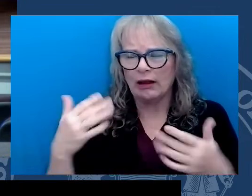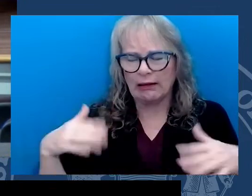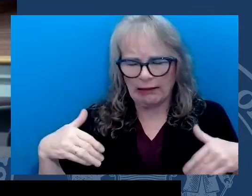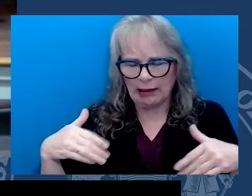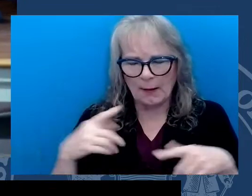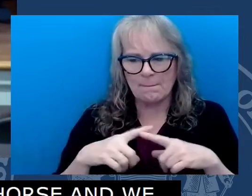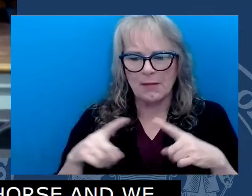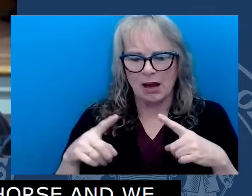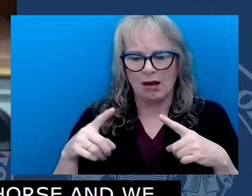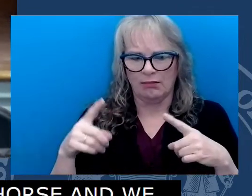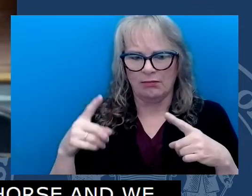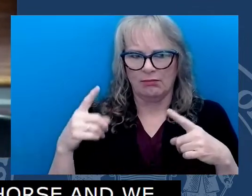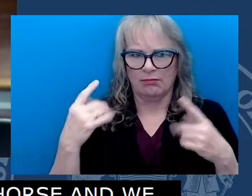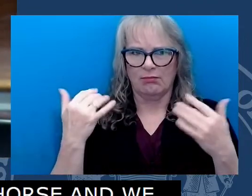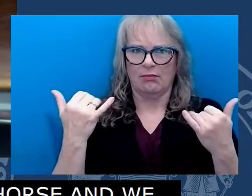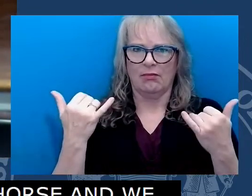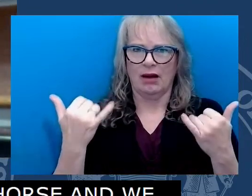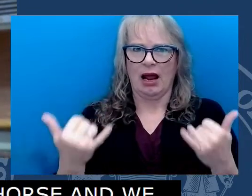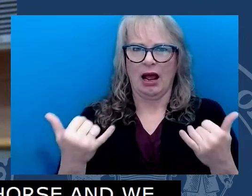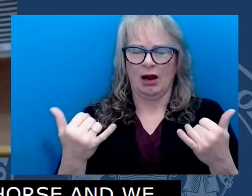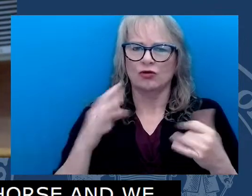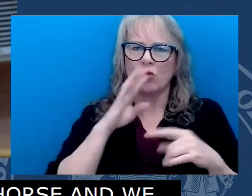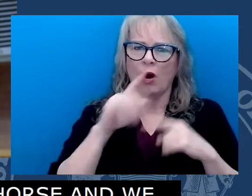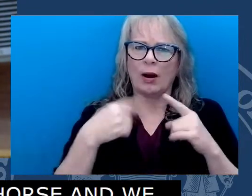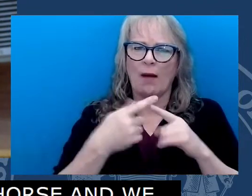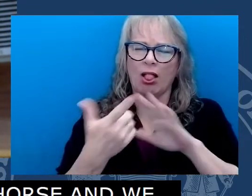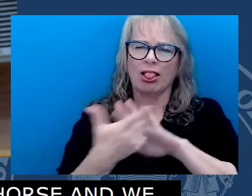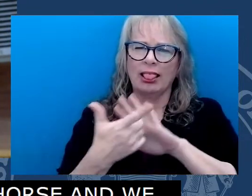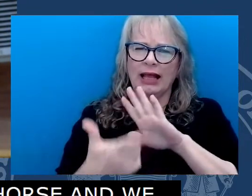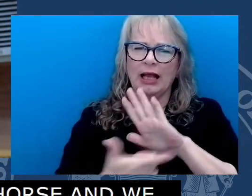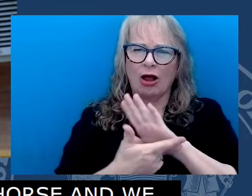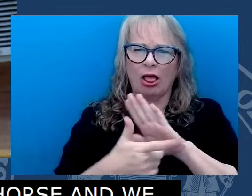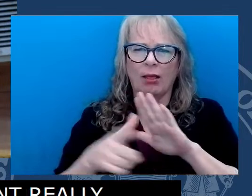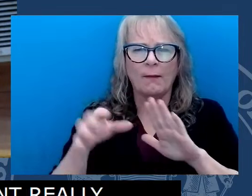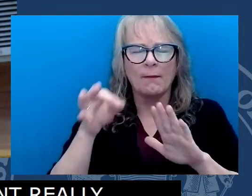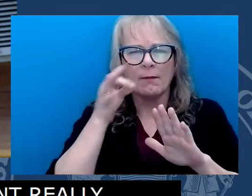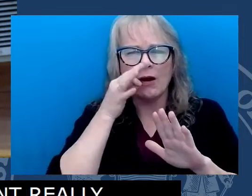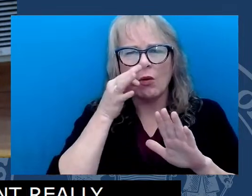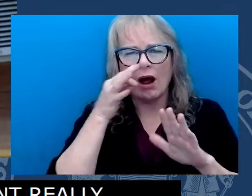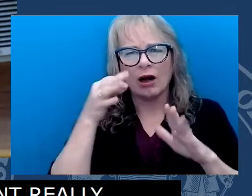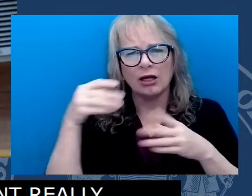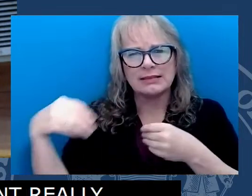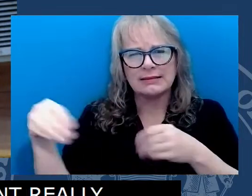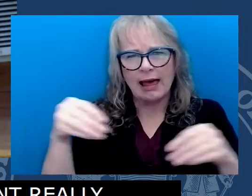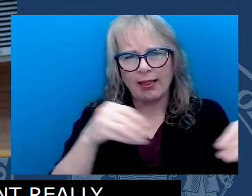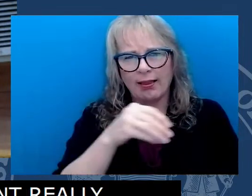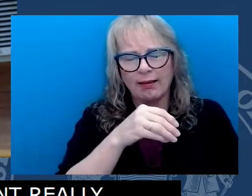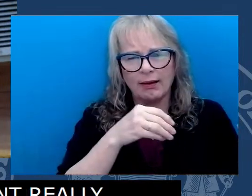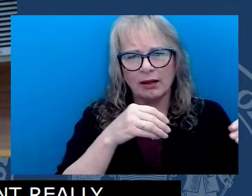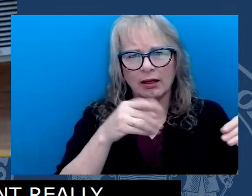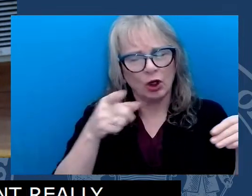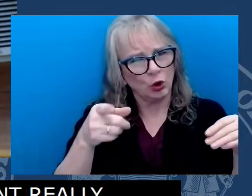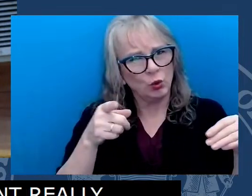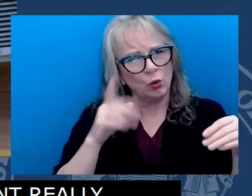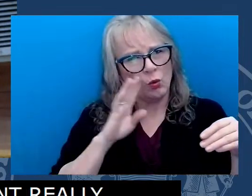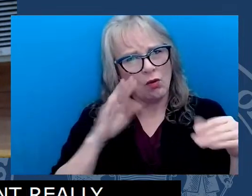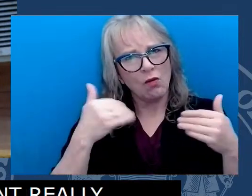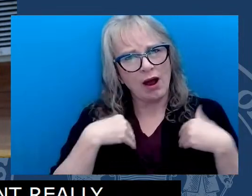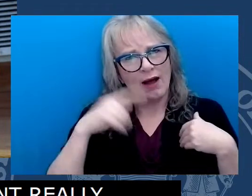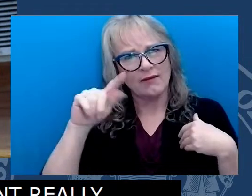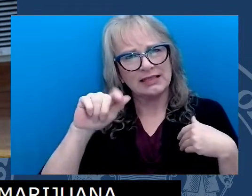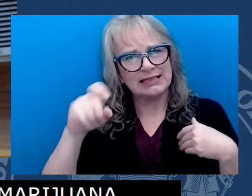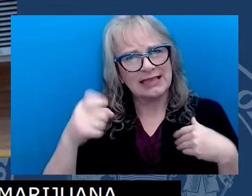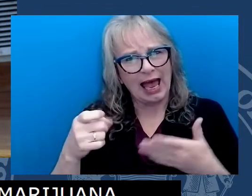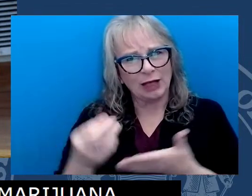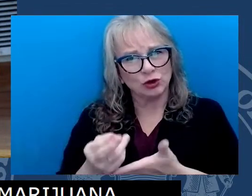the legal marijuana, retail marijuana sales. So you're going to have a tax revenue stream